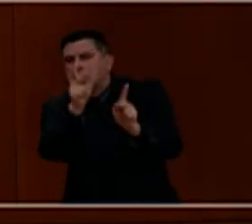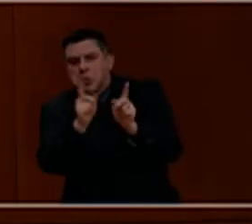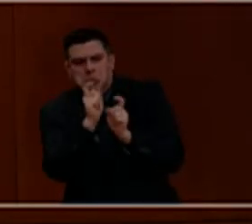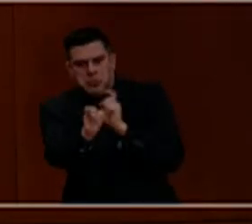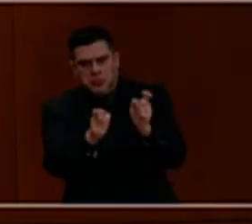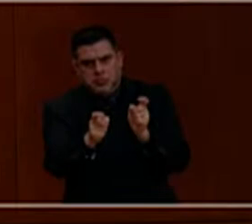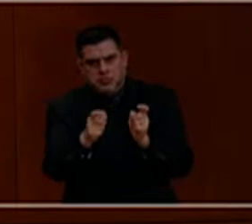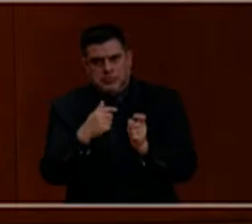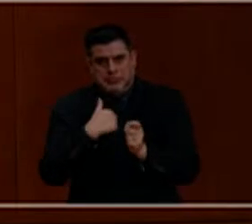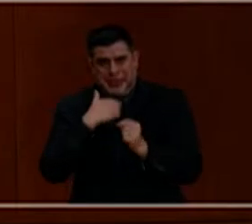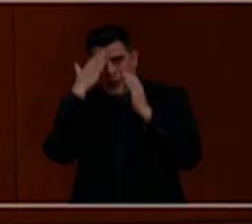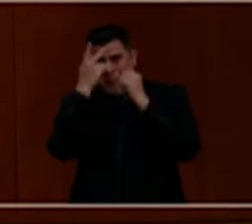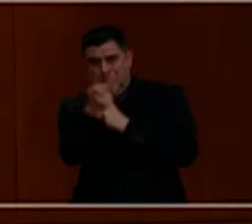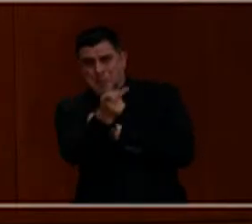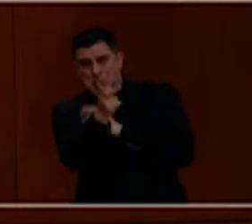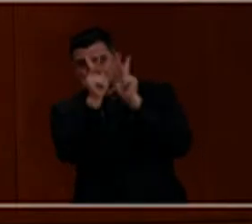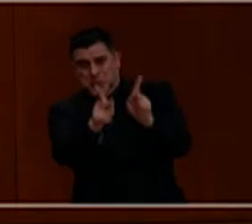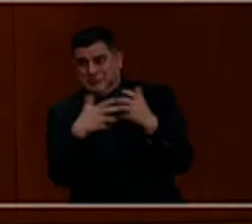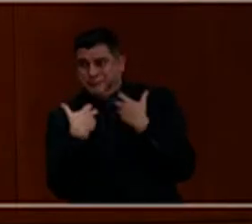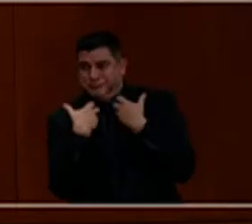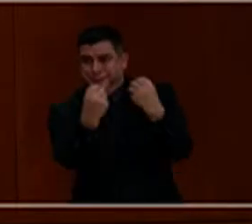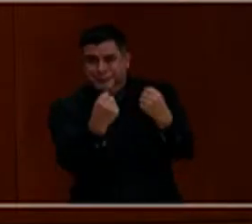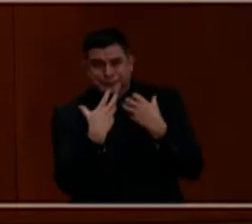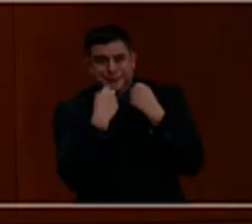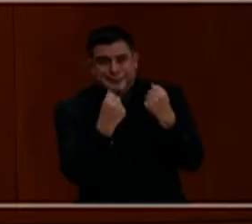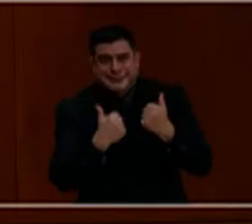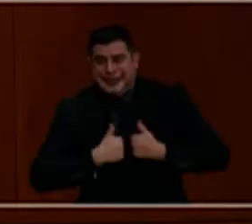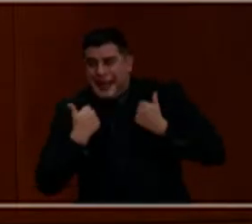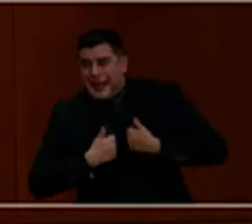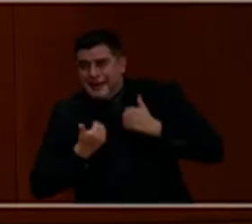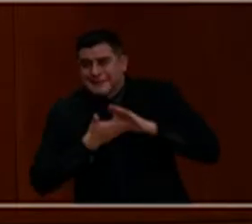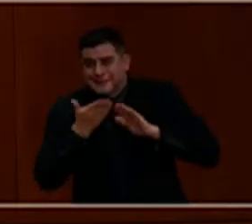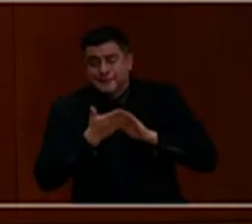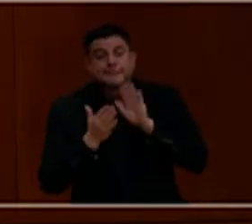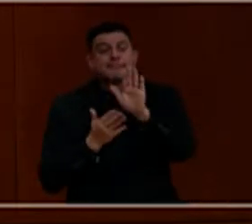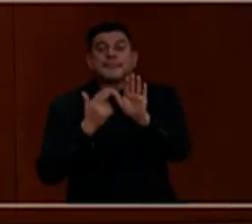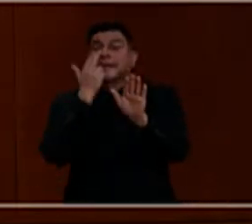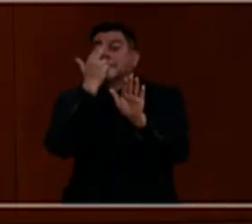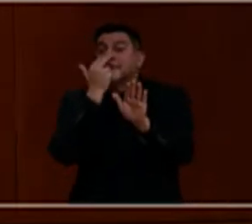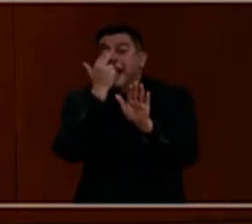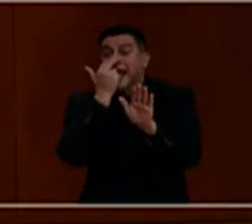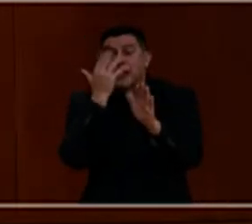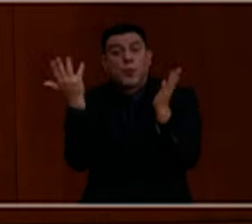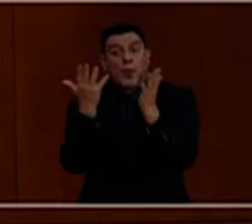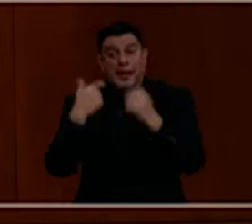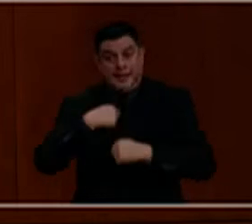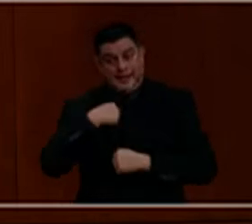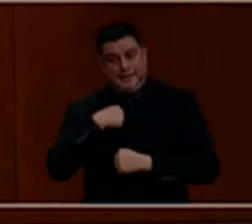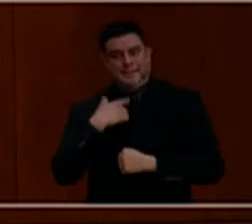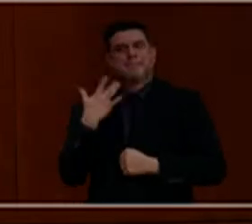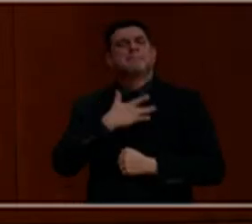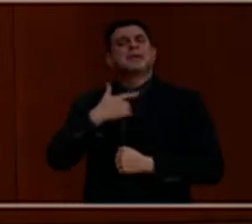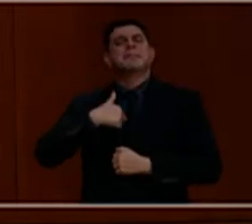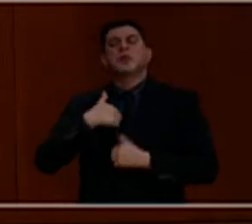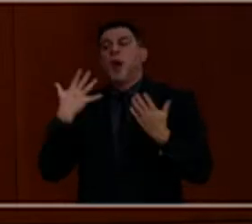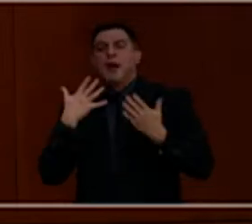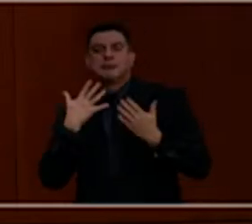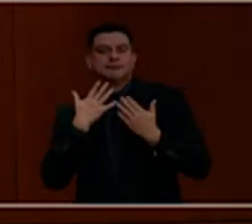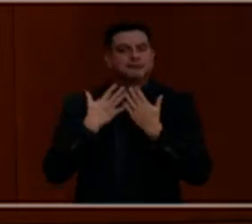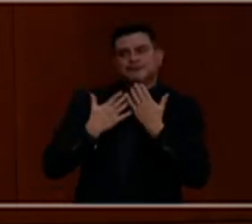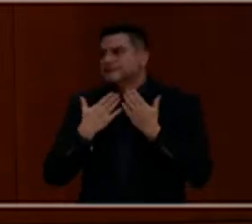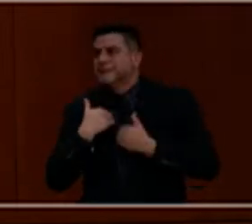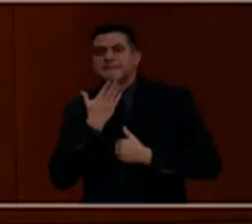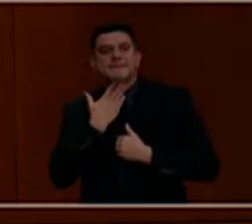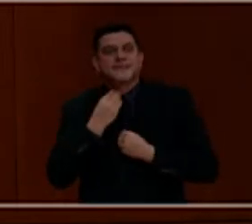and after my mother-in-law, she said, "I crave sweets." I said, "Well, you probably got that from me." But, it